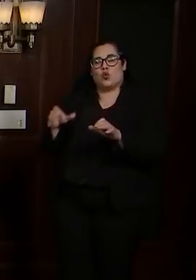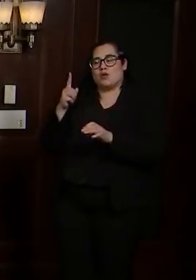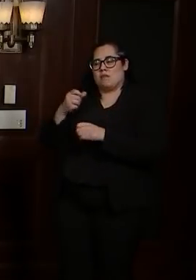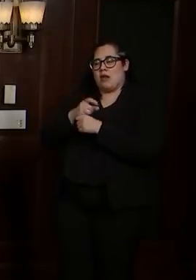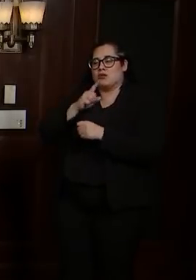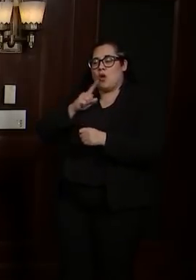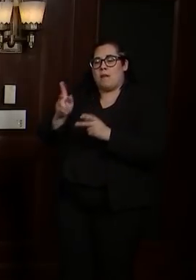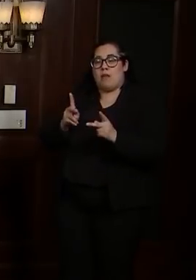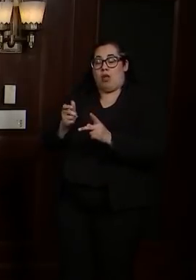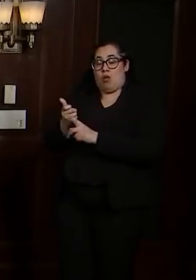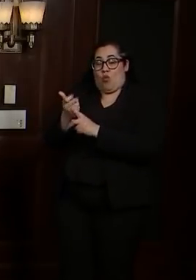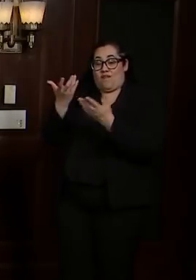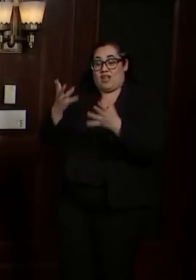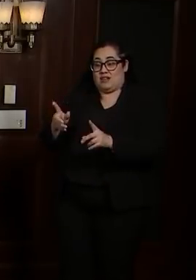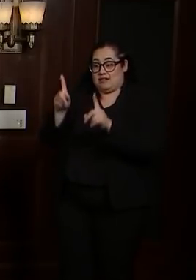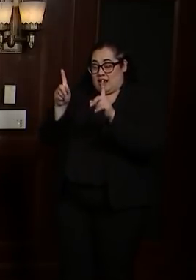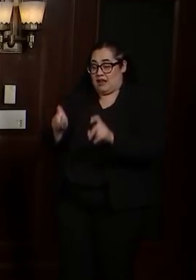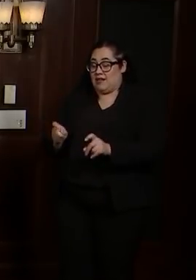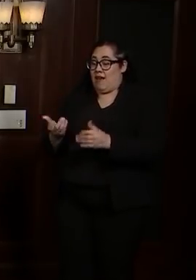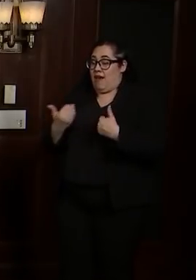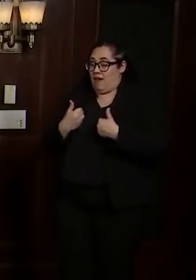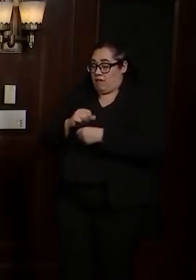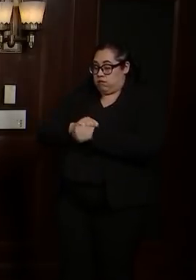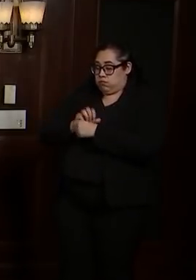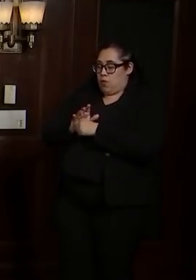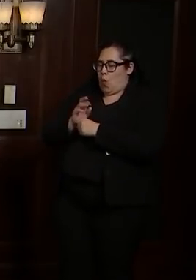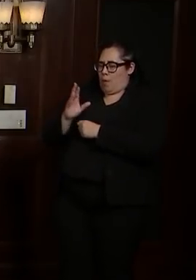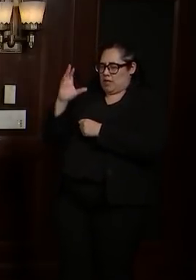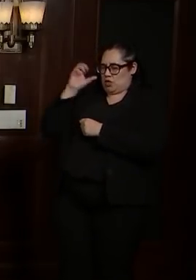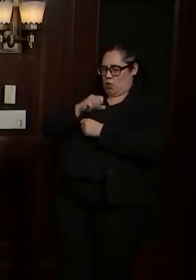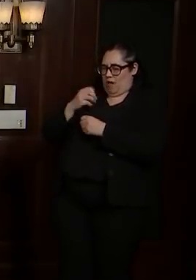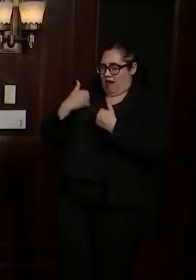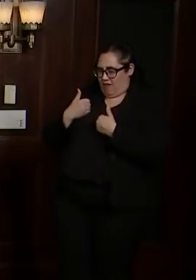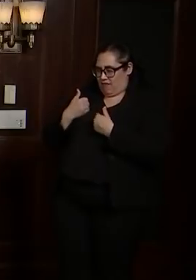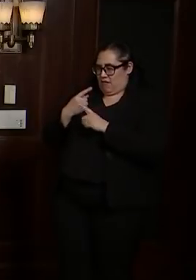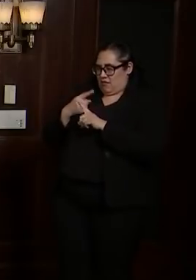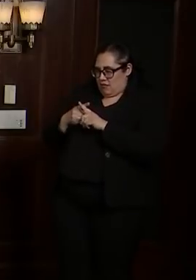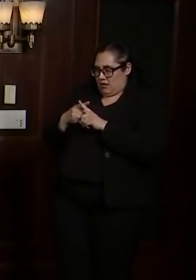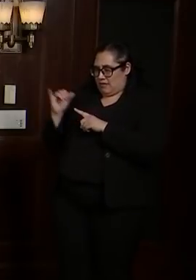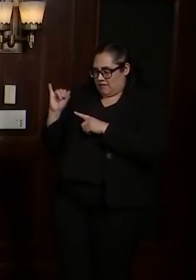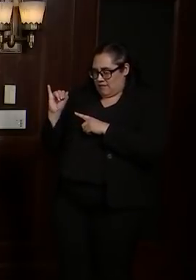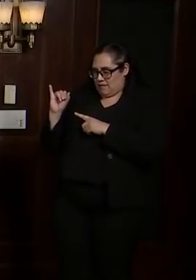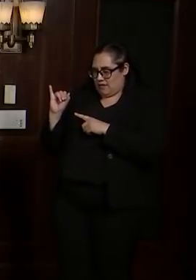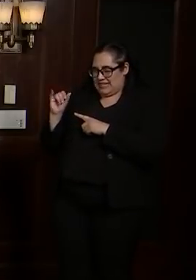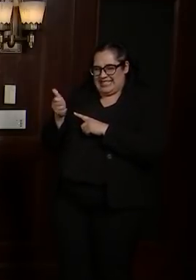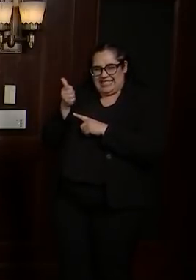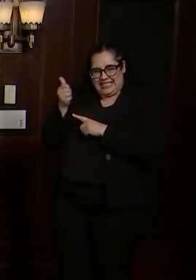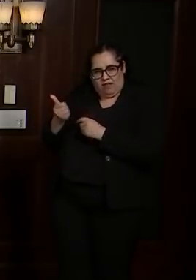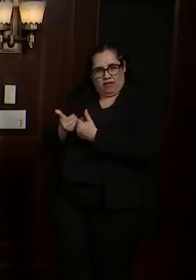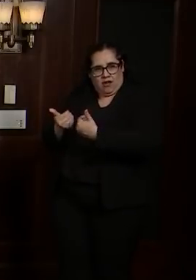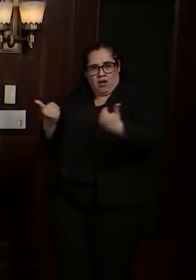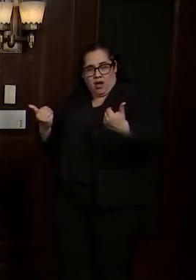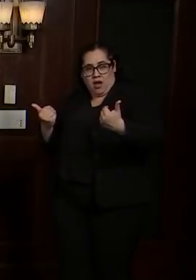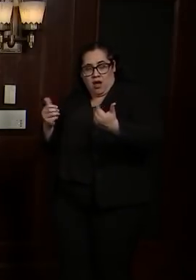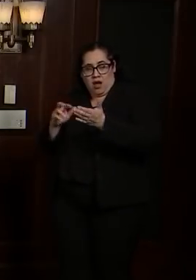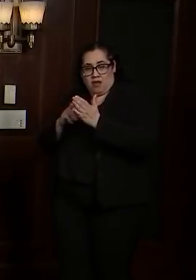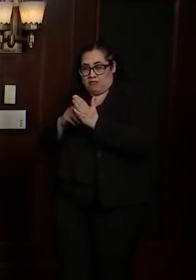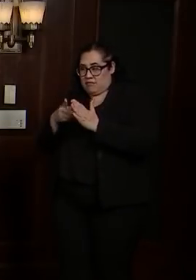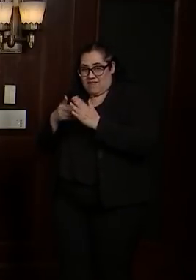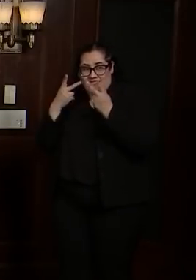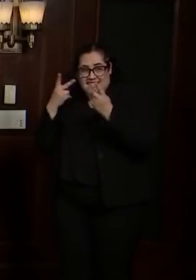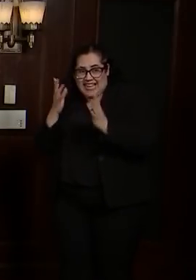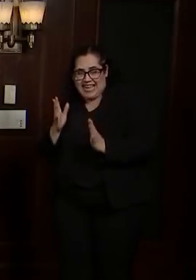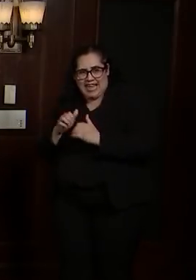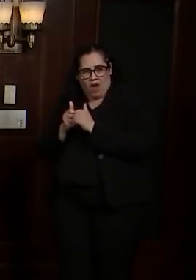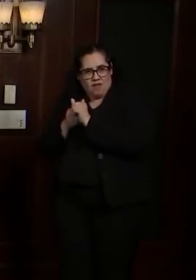make sure people who've tested positive or are presumed positive are self-isolating. Are they getting daily visits